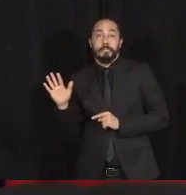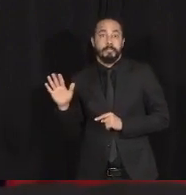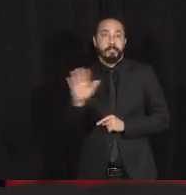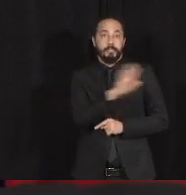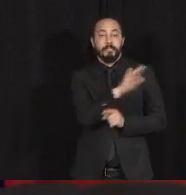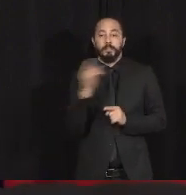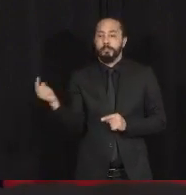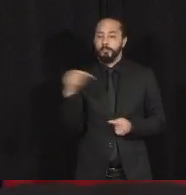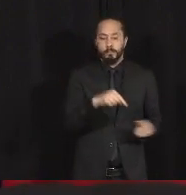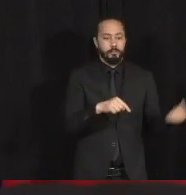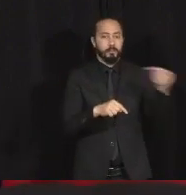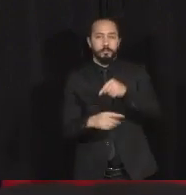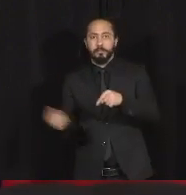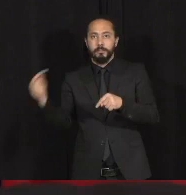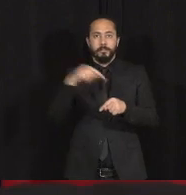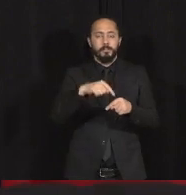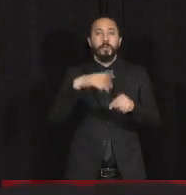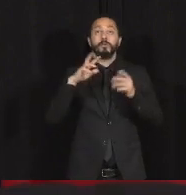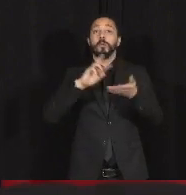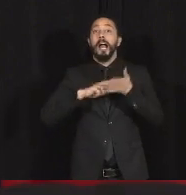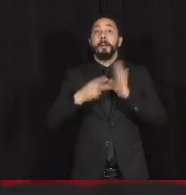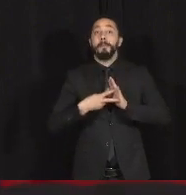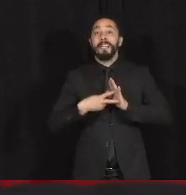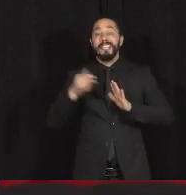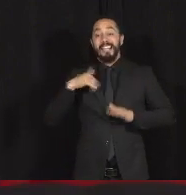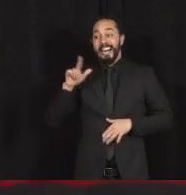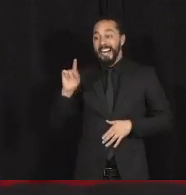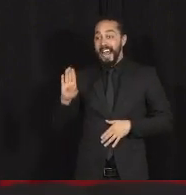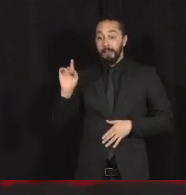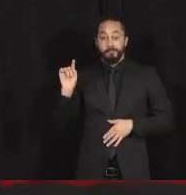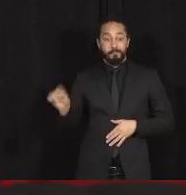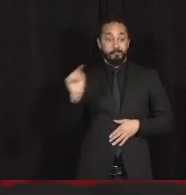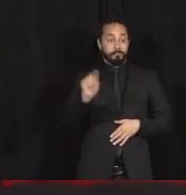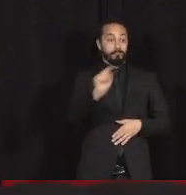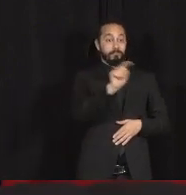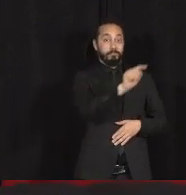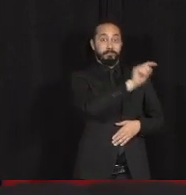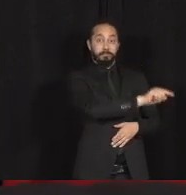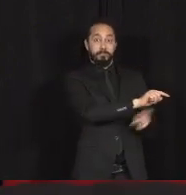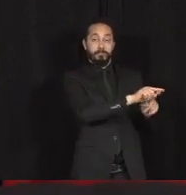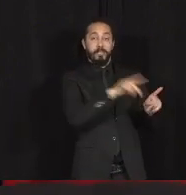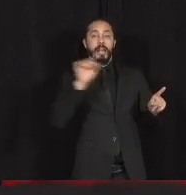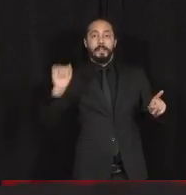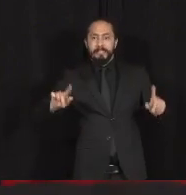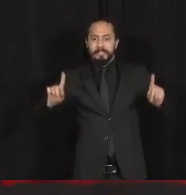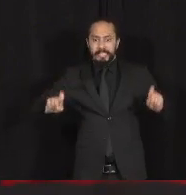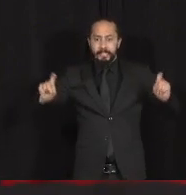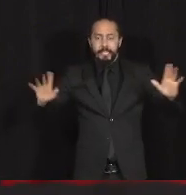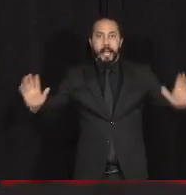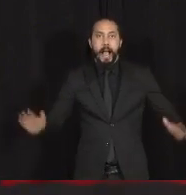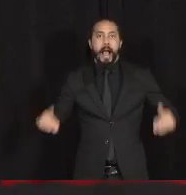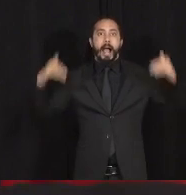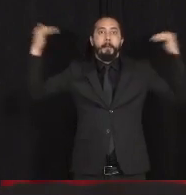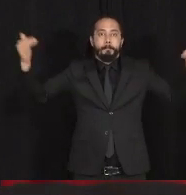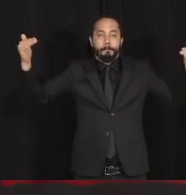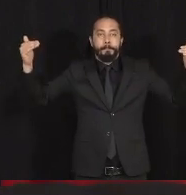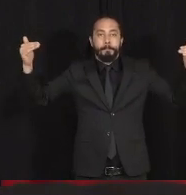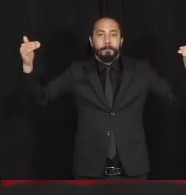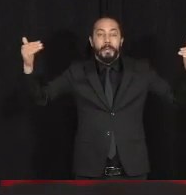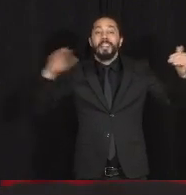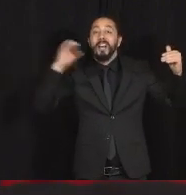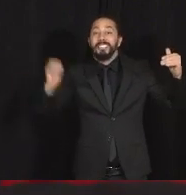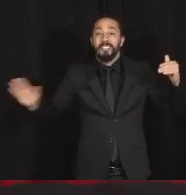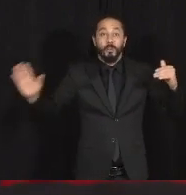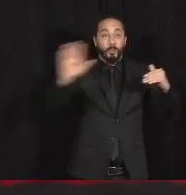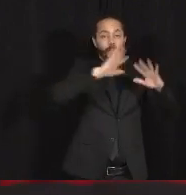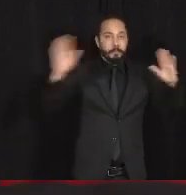capacity in the province is greatly enhanced. As I said, that means that the backlog has